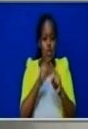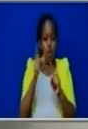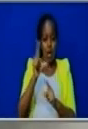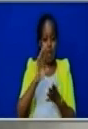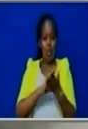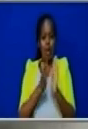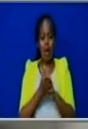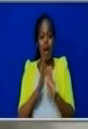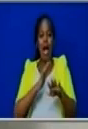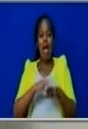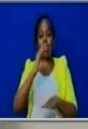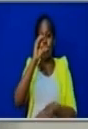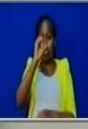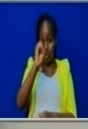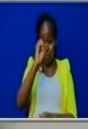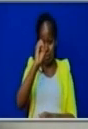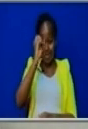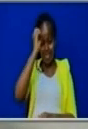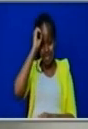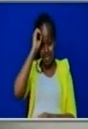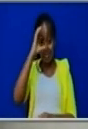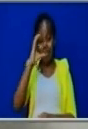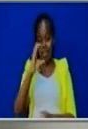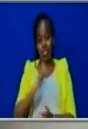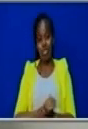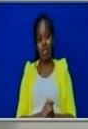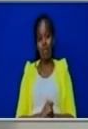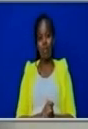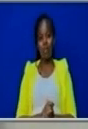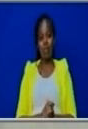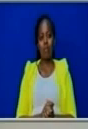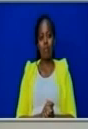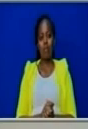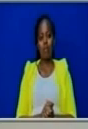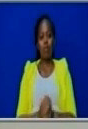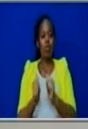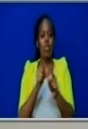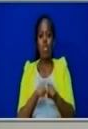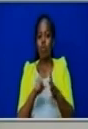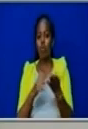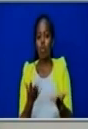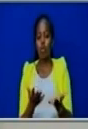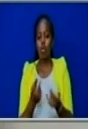be at 0 degrees Celsius. At 0 degrees Celsius. Which is equivalent to what?